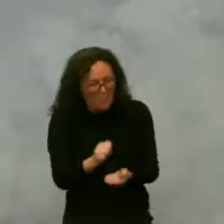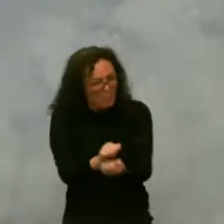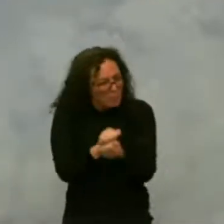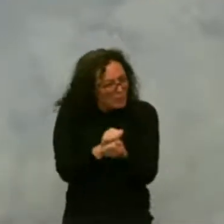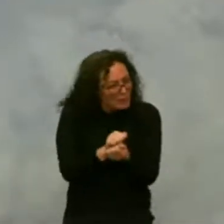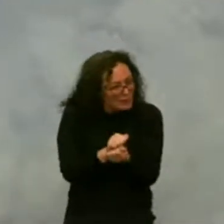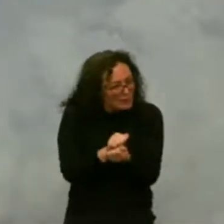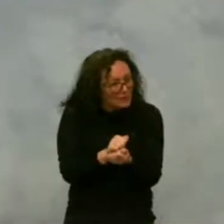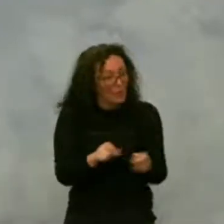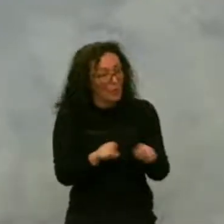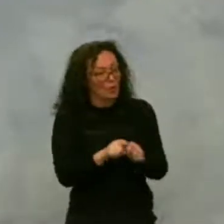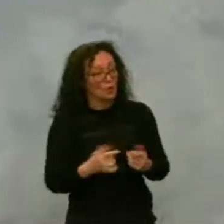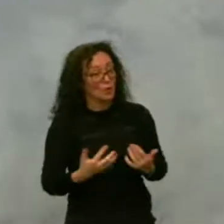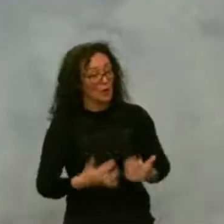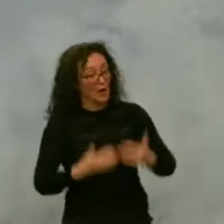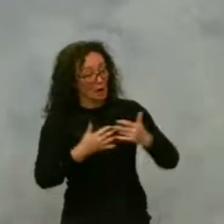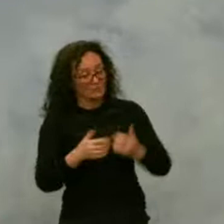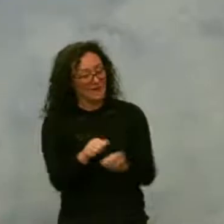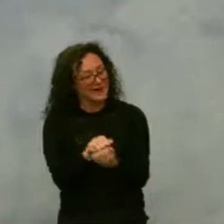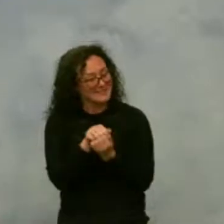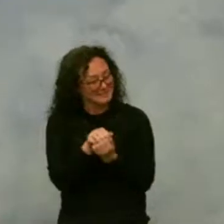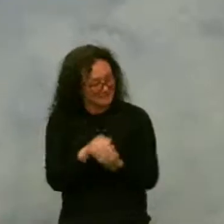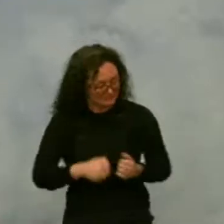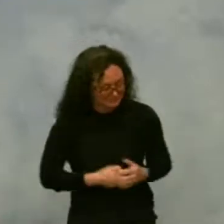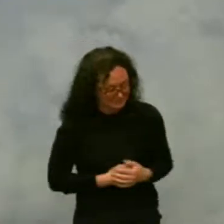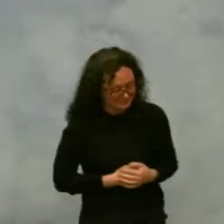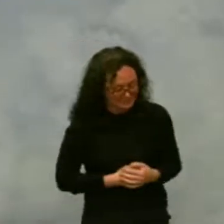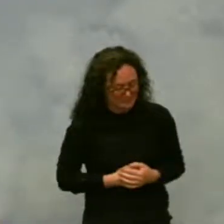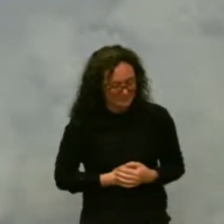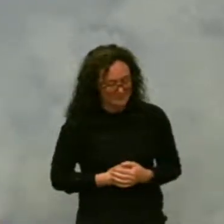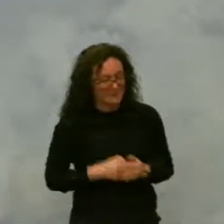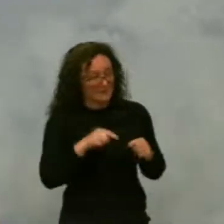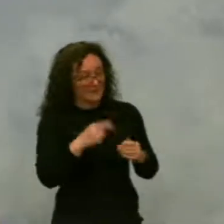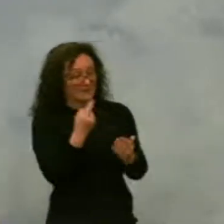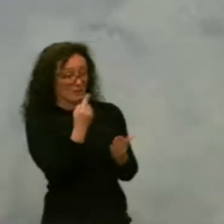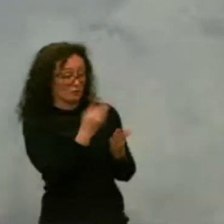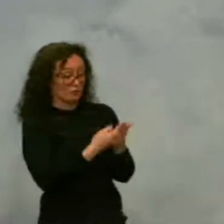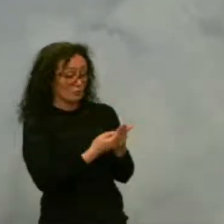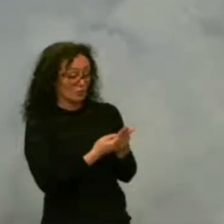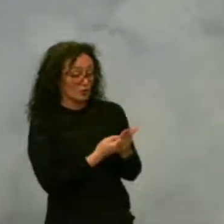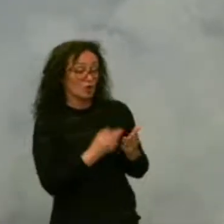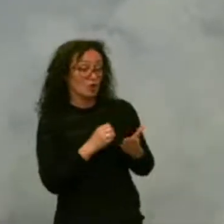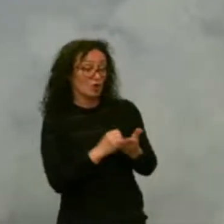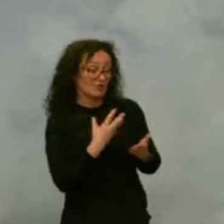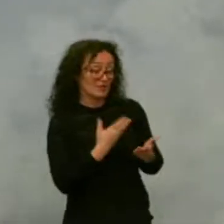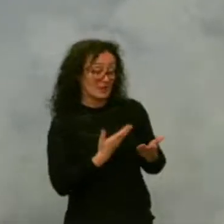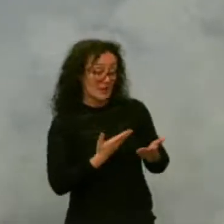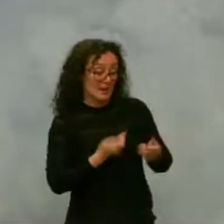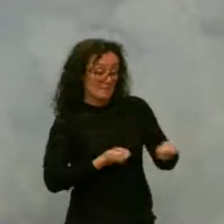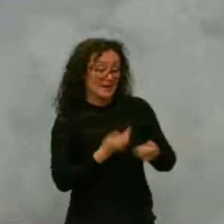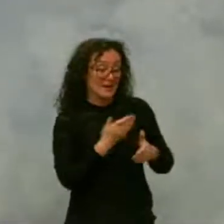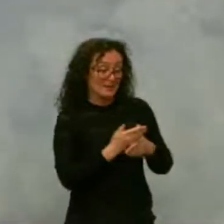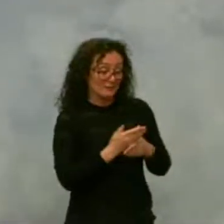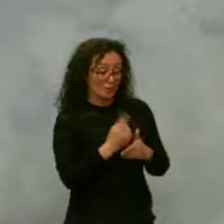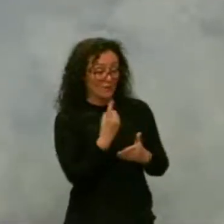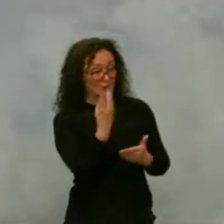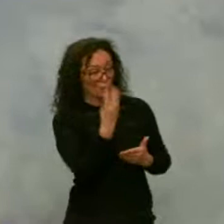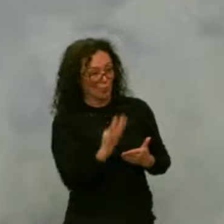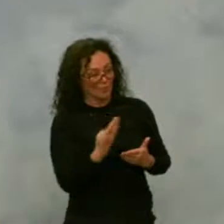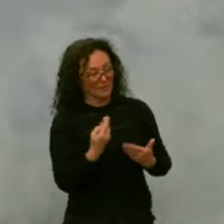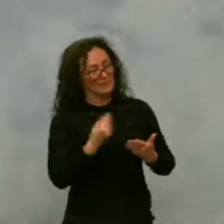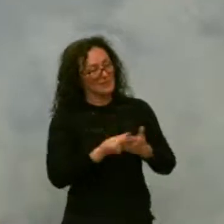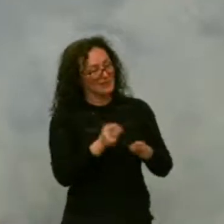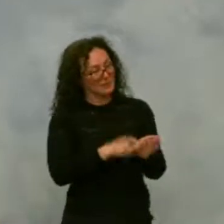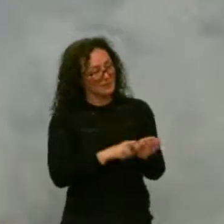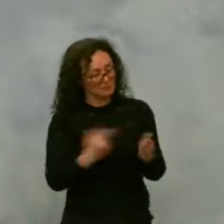for assets. So this first report is our Treasury Management Activity Report for the first quarter of this financial year, taking us up to